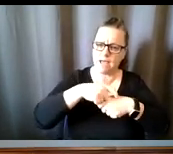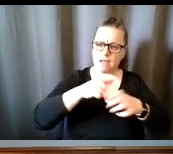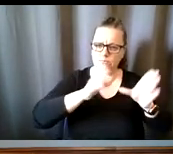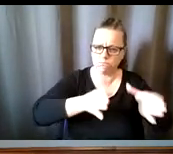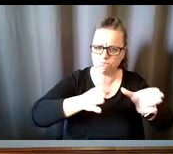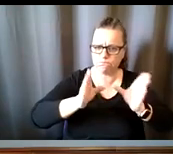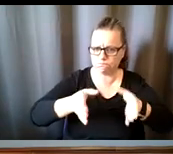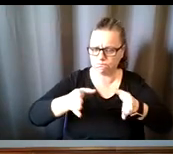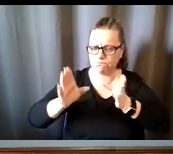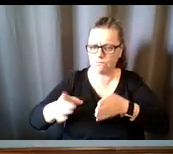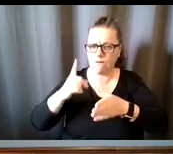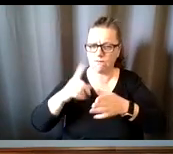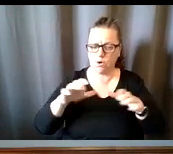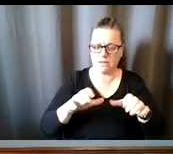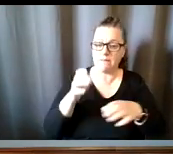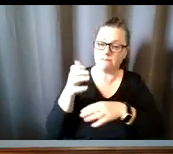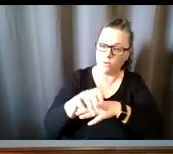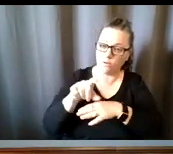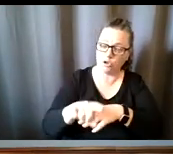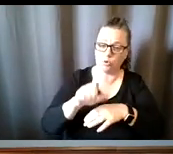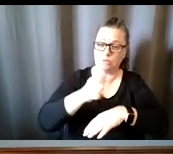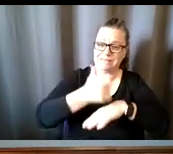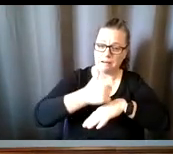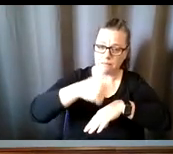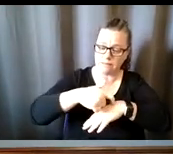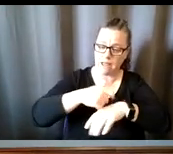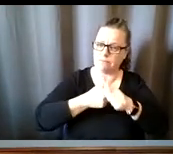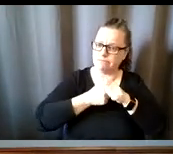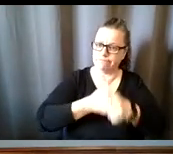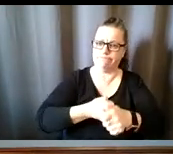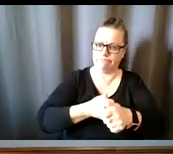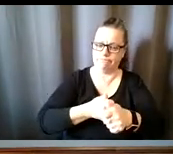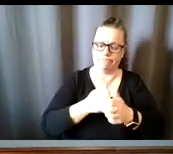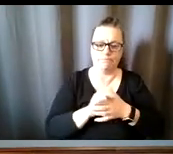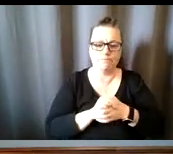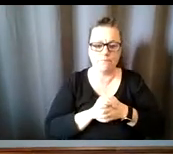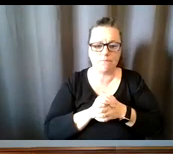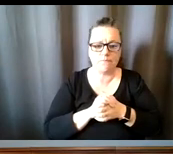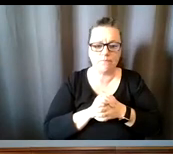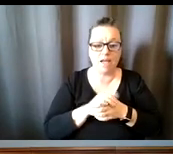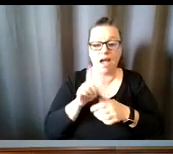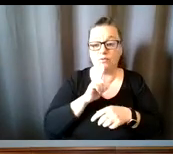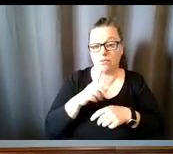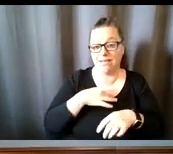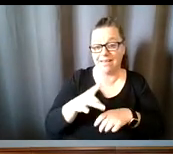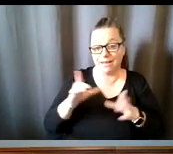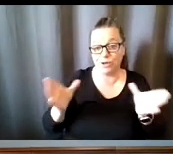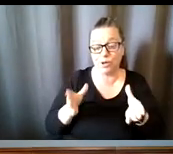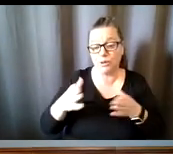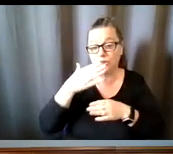that then forces you to set a time and then hold to that deadline. And this is what I really like. It encourages